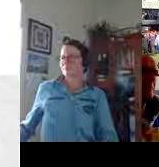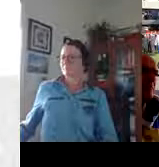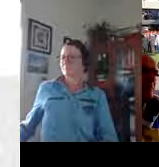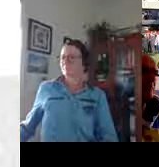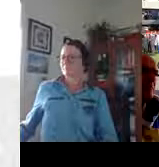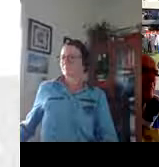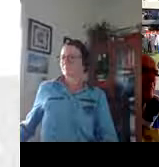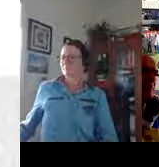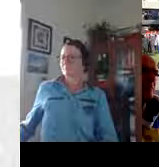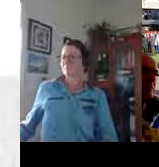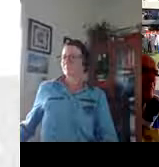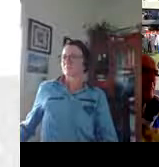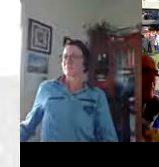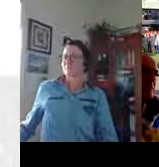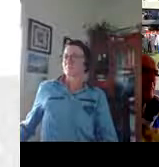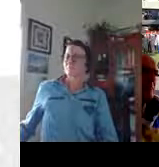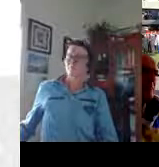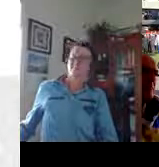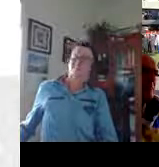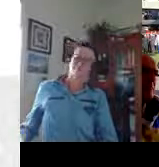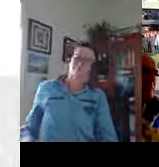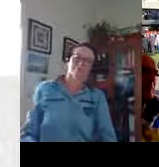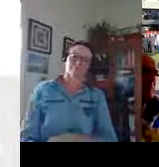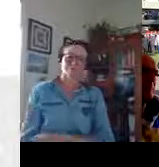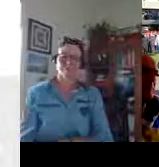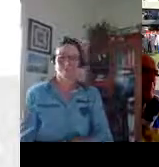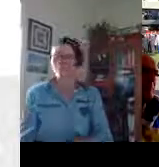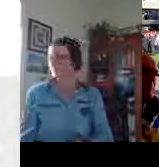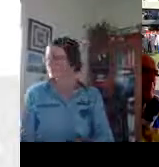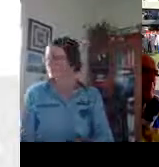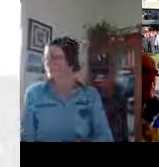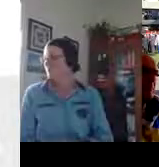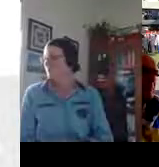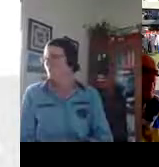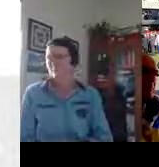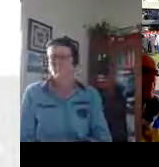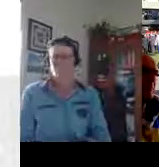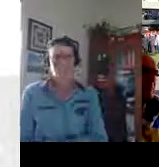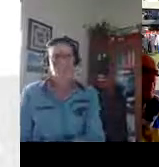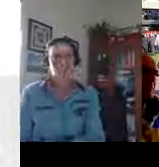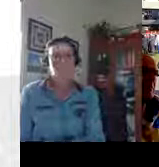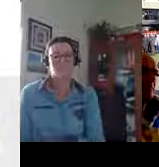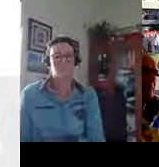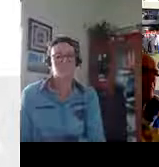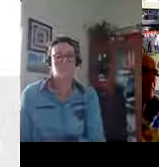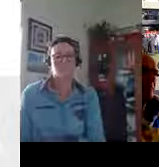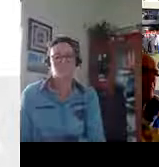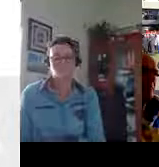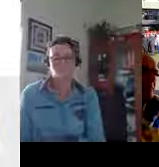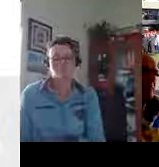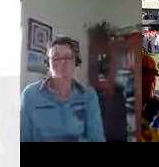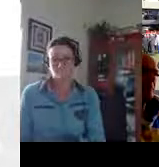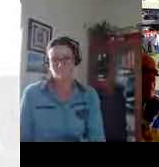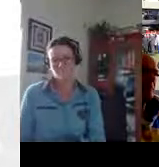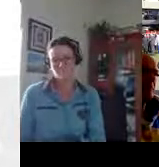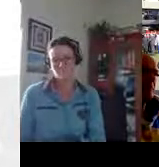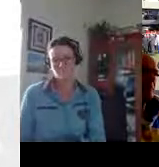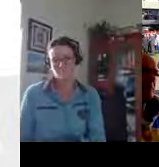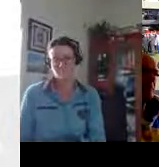time and labour, and all which have a huge impact on farmer wellbeing and their work-life